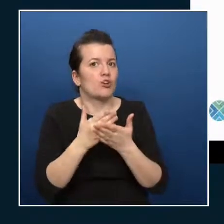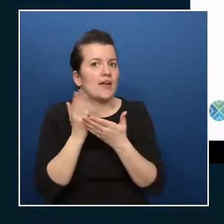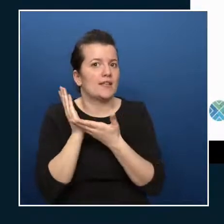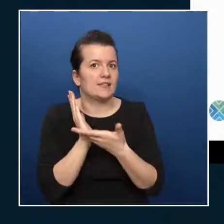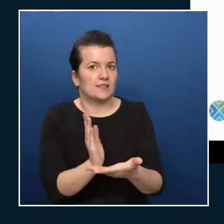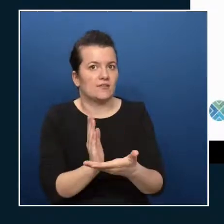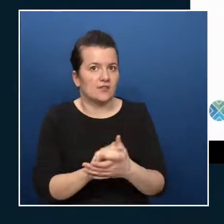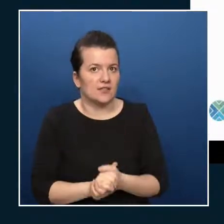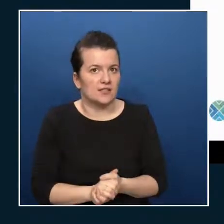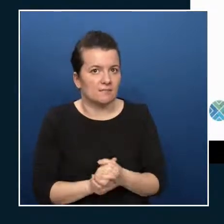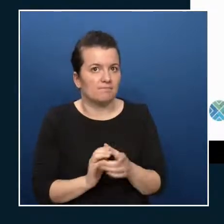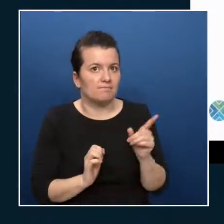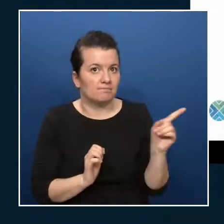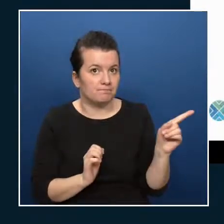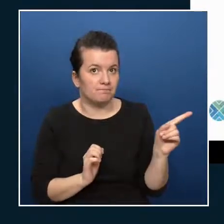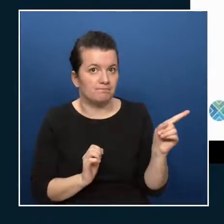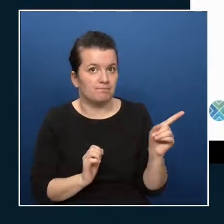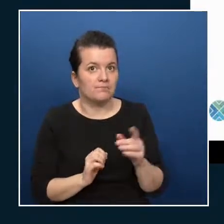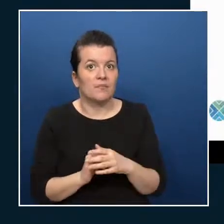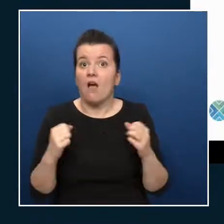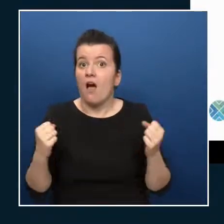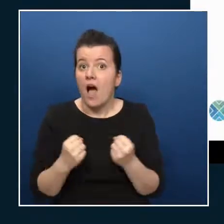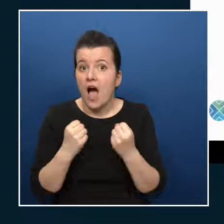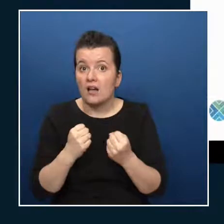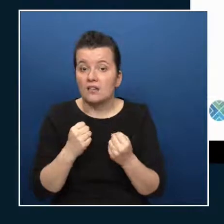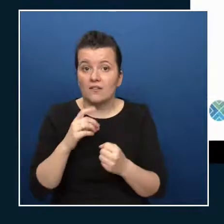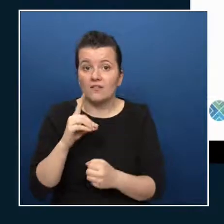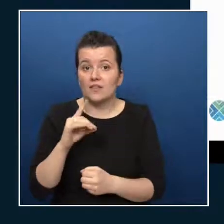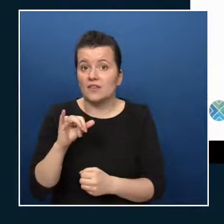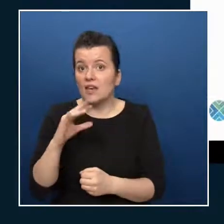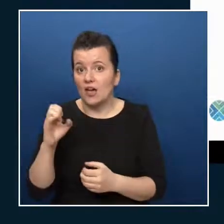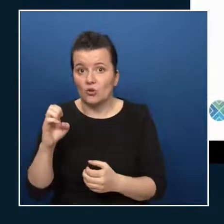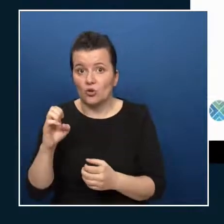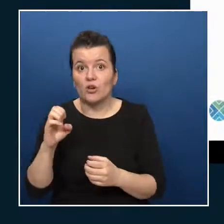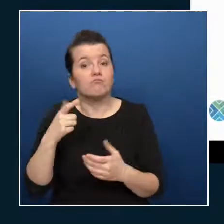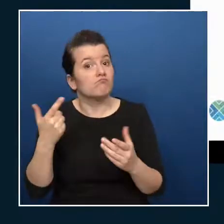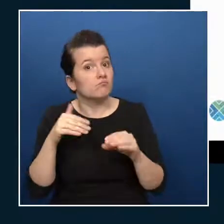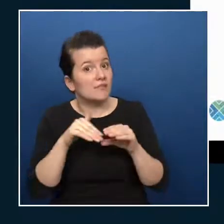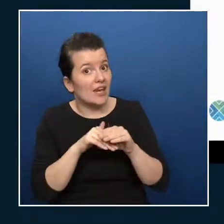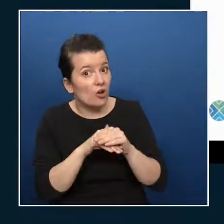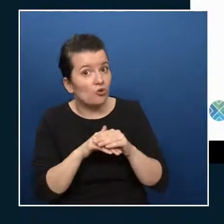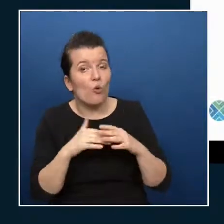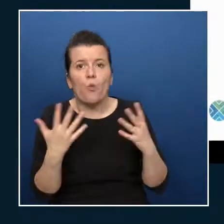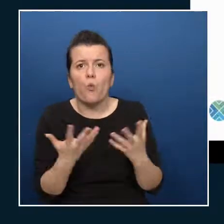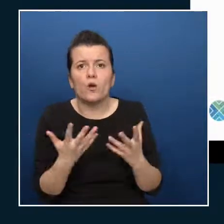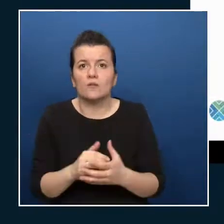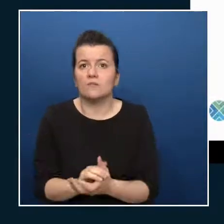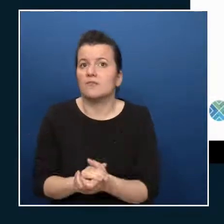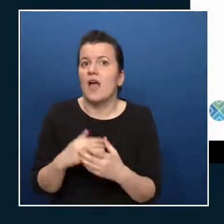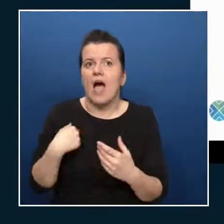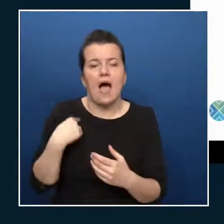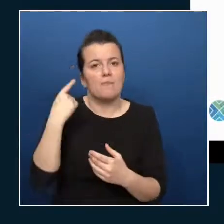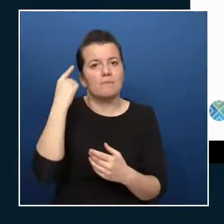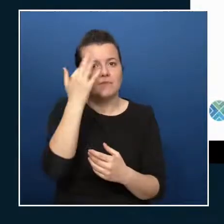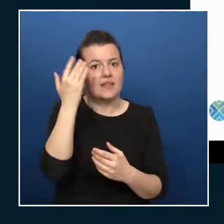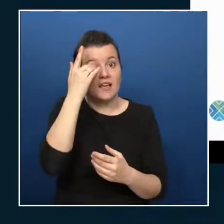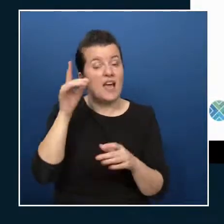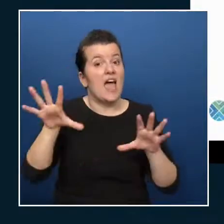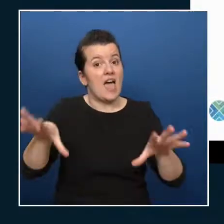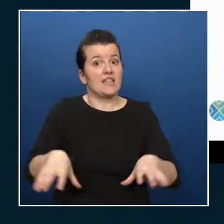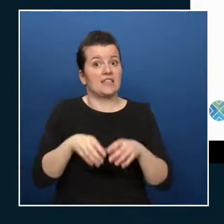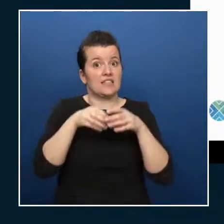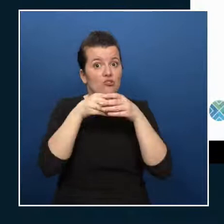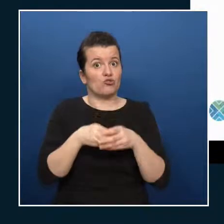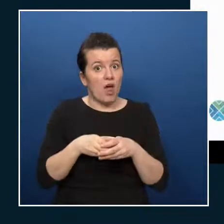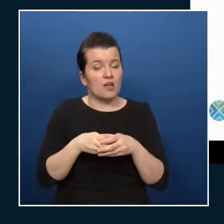for example. Am I going to deploy domain controllers? And am I going to centralize these domain controllers so everybody that's